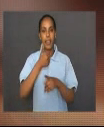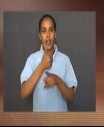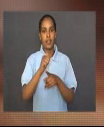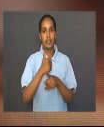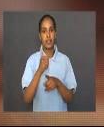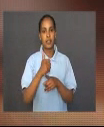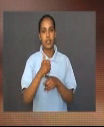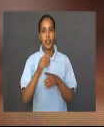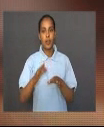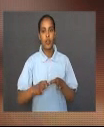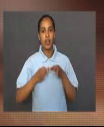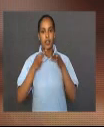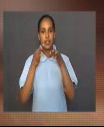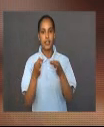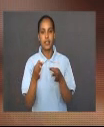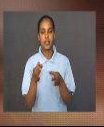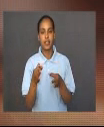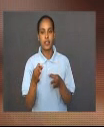metallic conductors